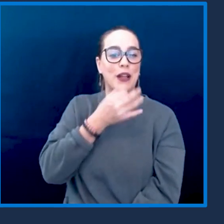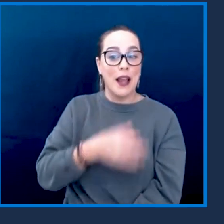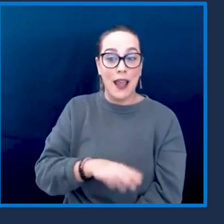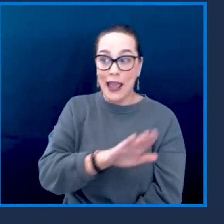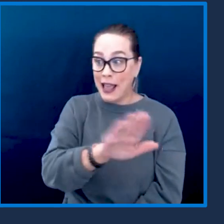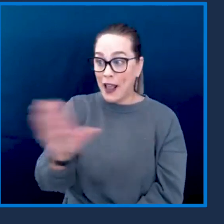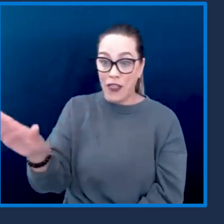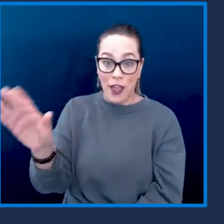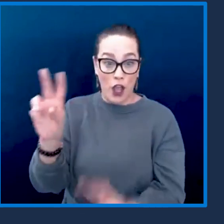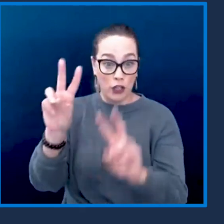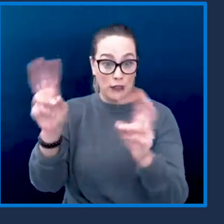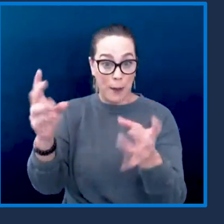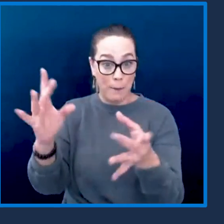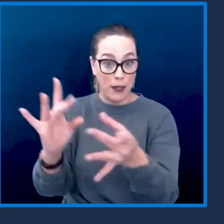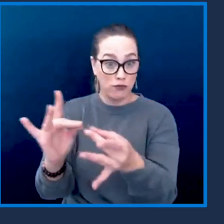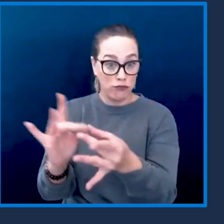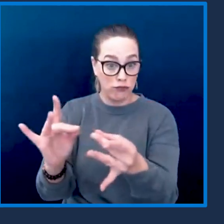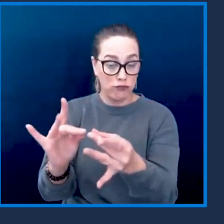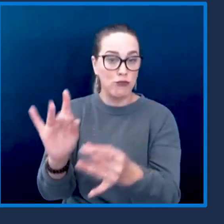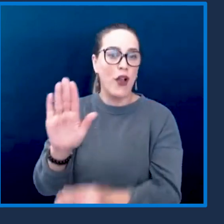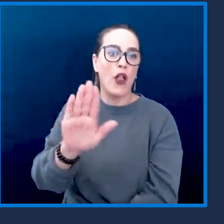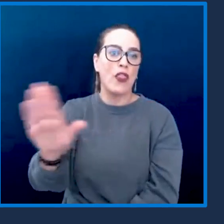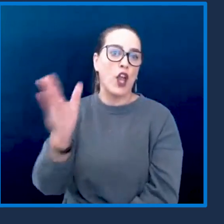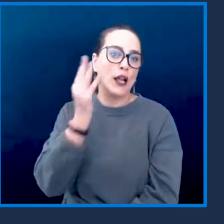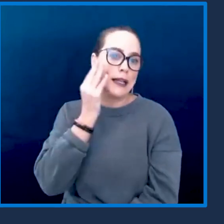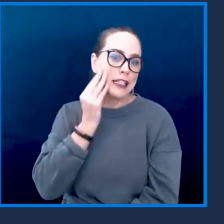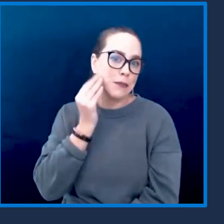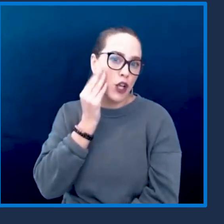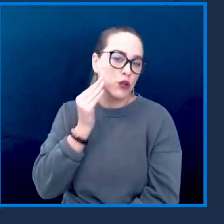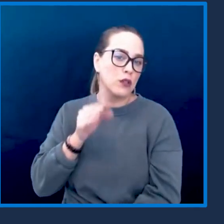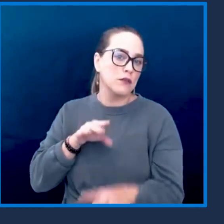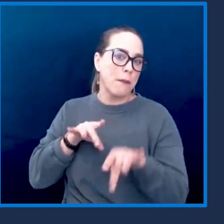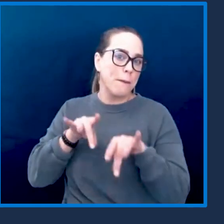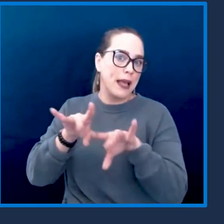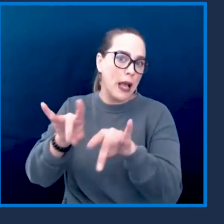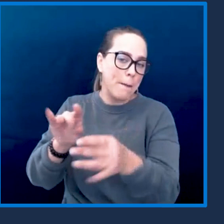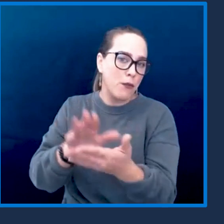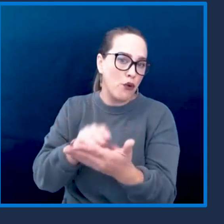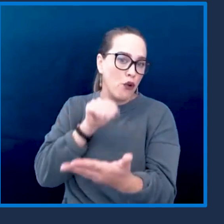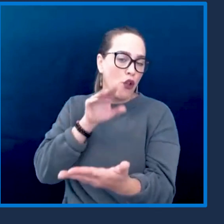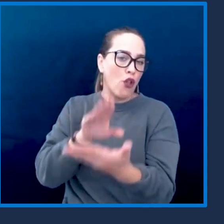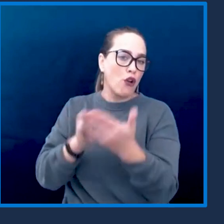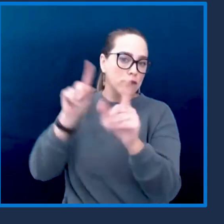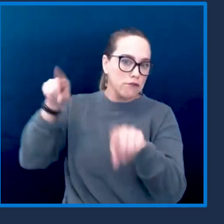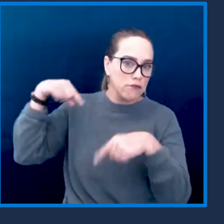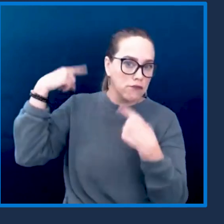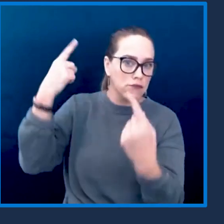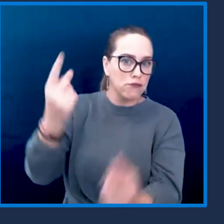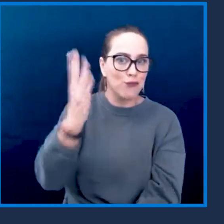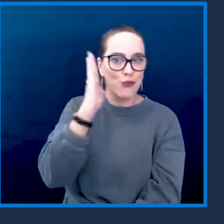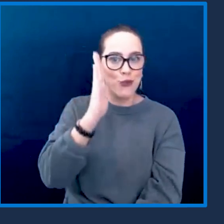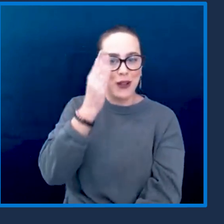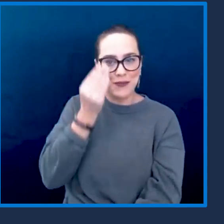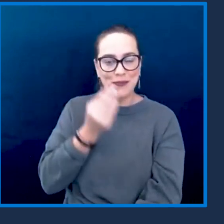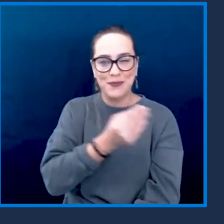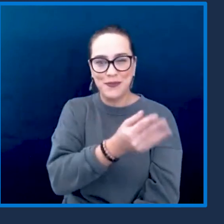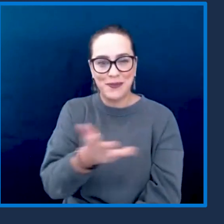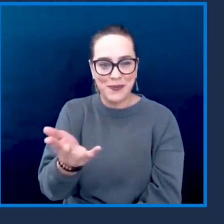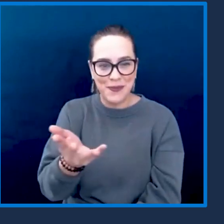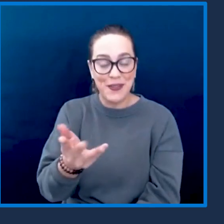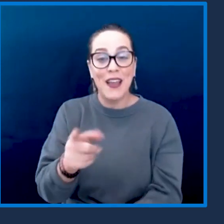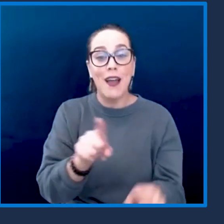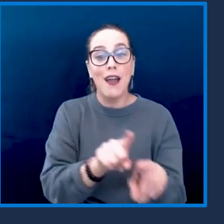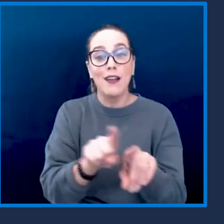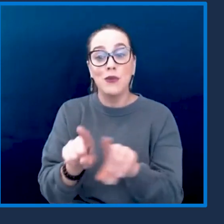will be summarized through their shared experiences and lessons that they've learned along the way. I will close out with questions, so make